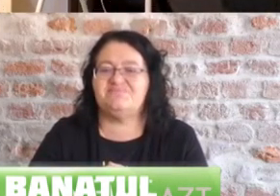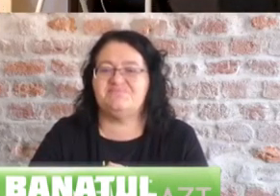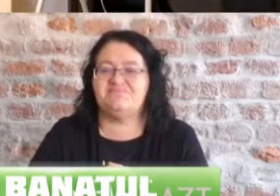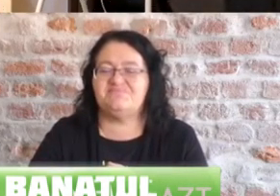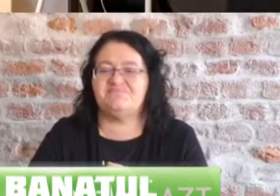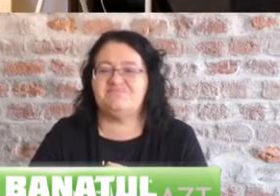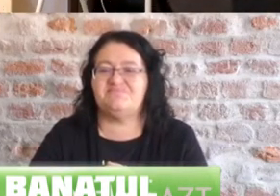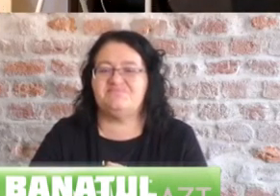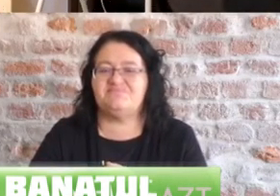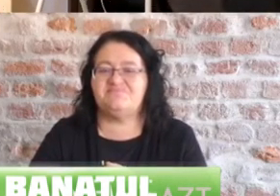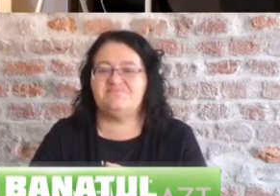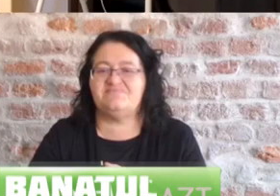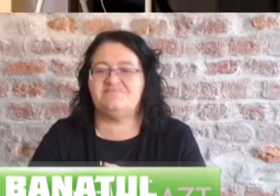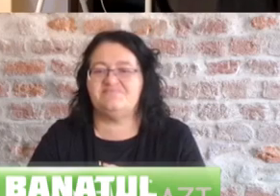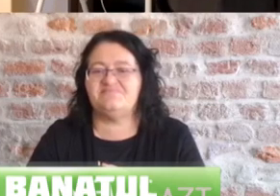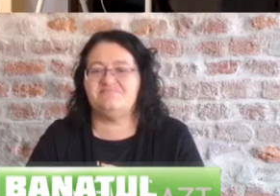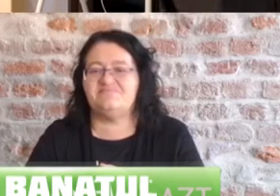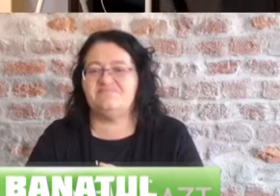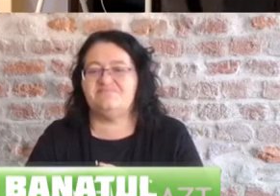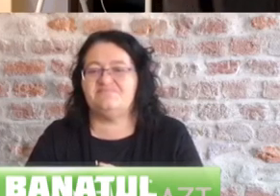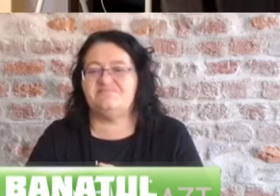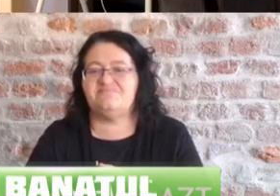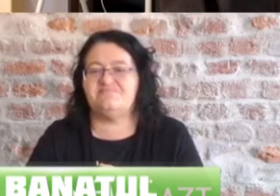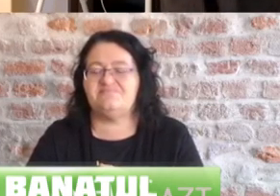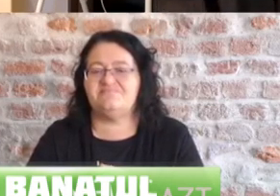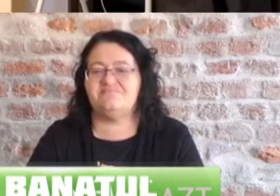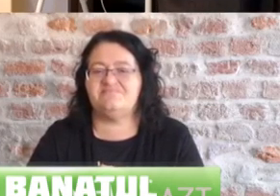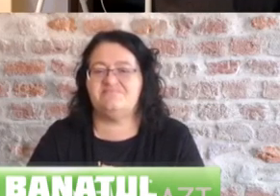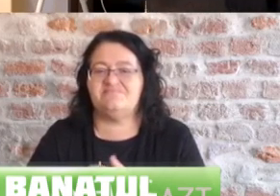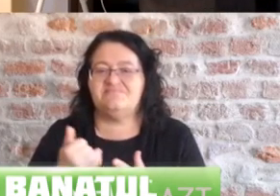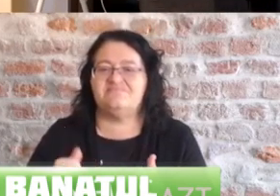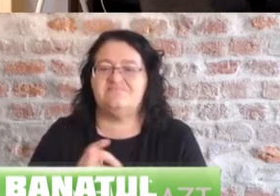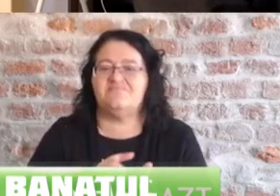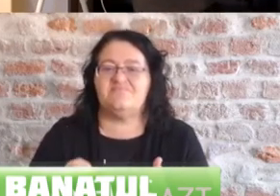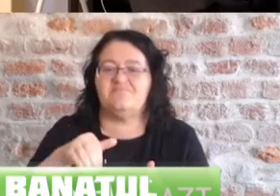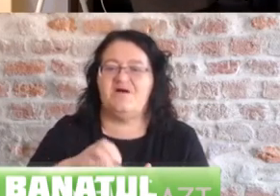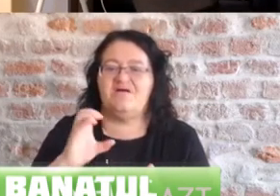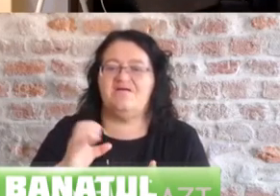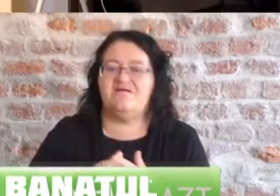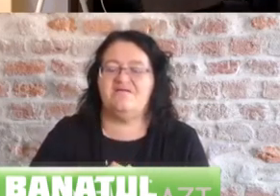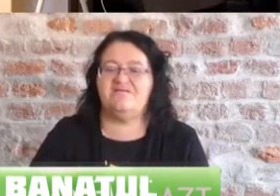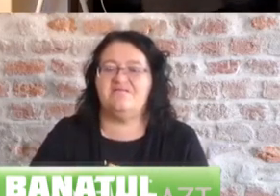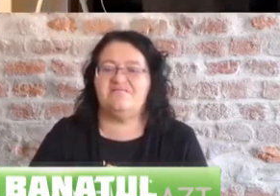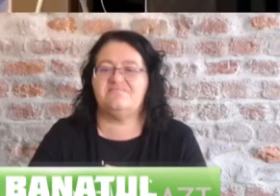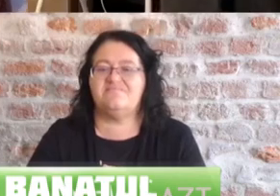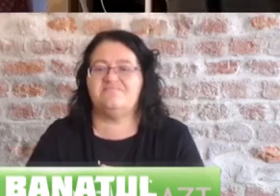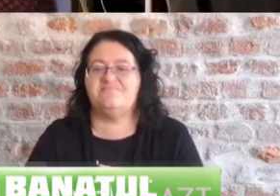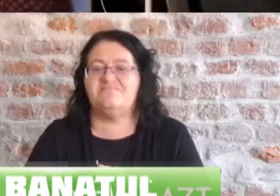please, Miss Maria Chiara, some words. Yes. I stand